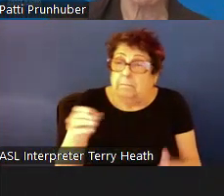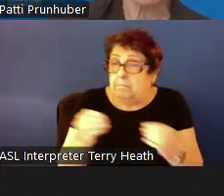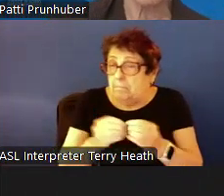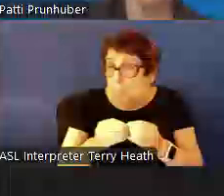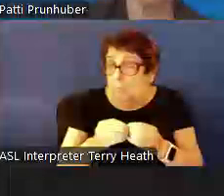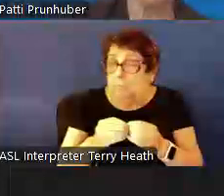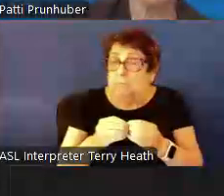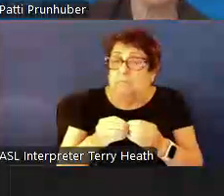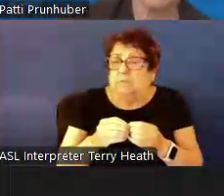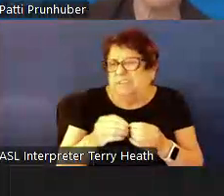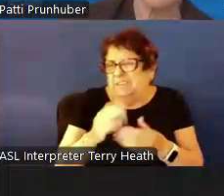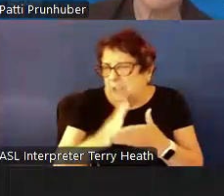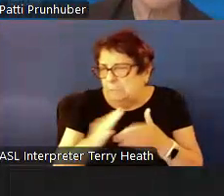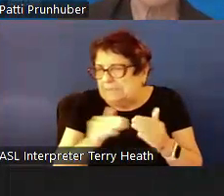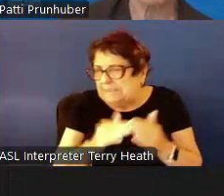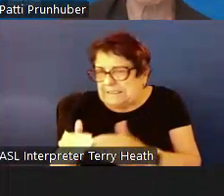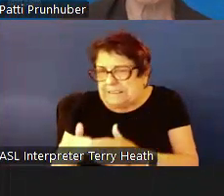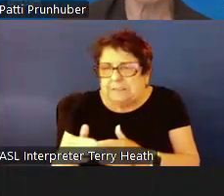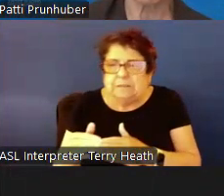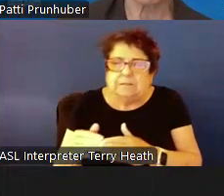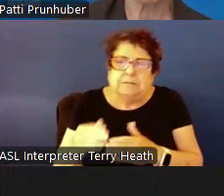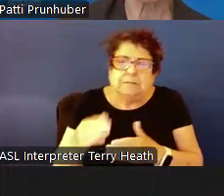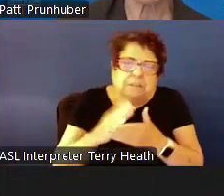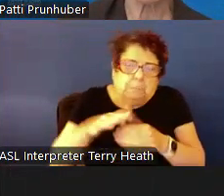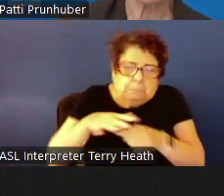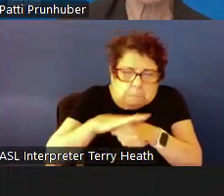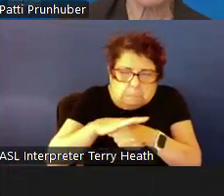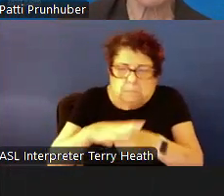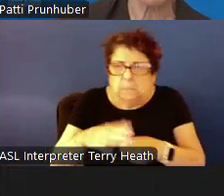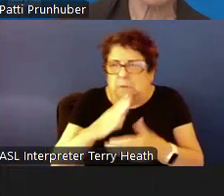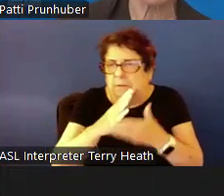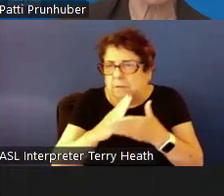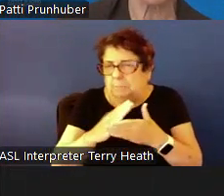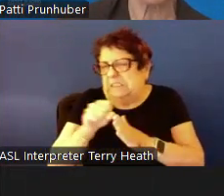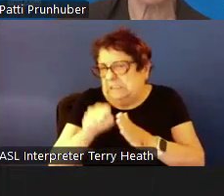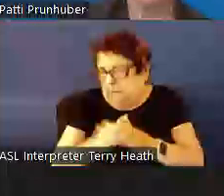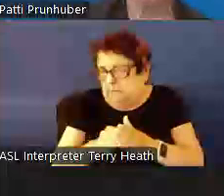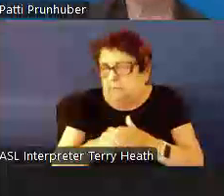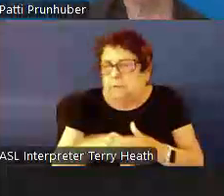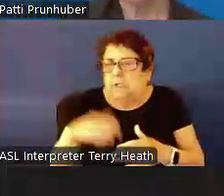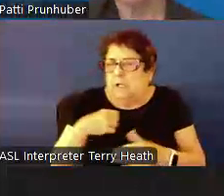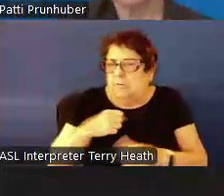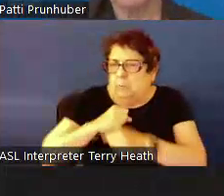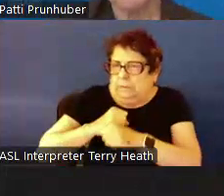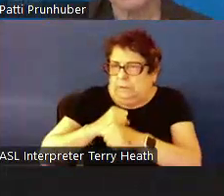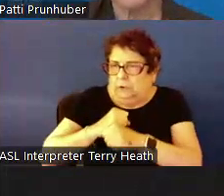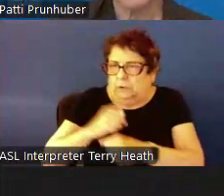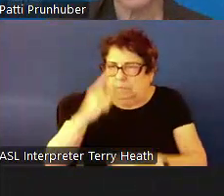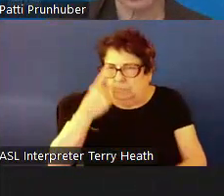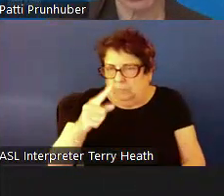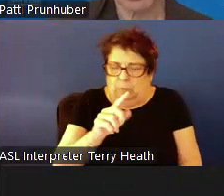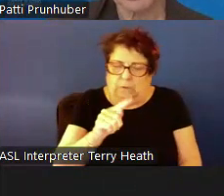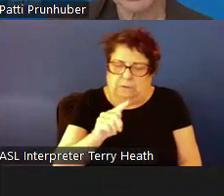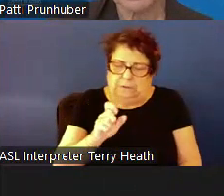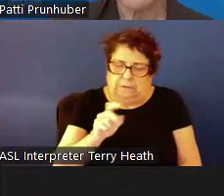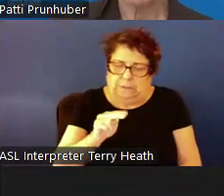and counties and even states, there are protections for tenants that include that you can only evict for